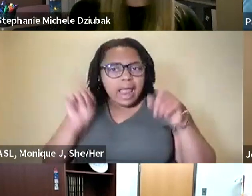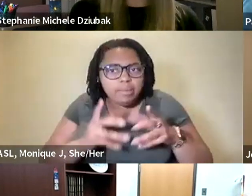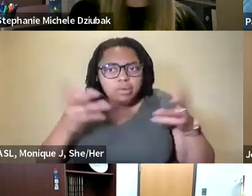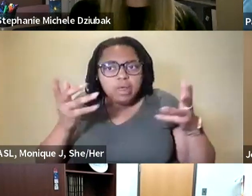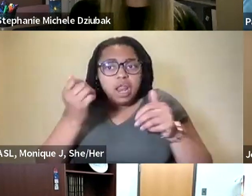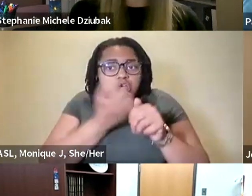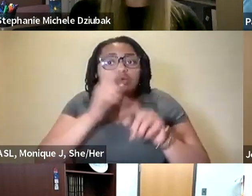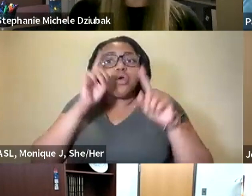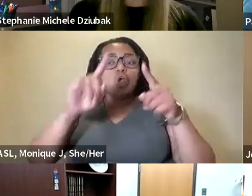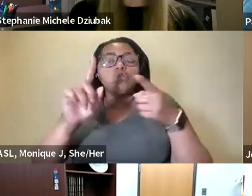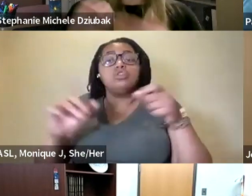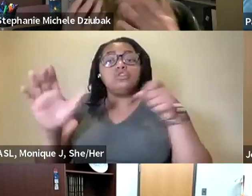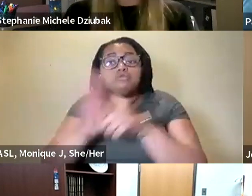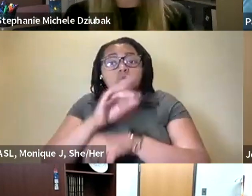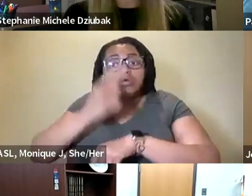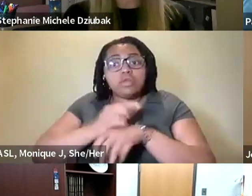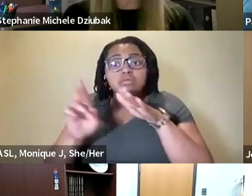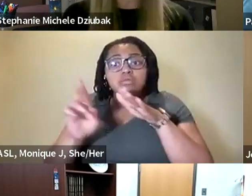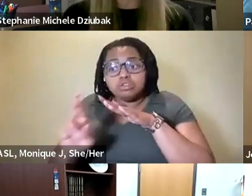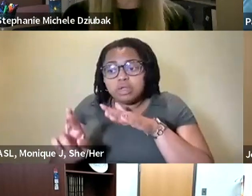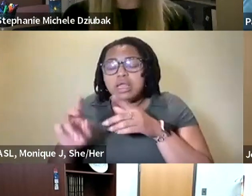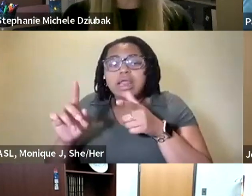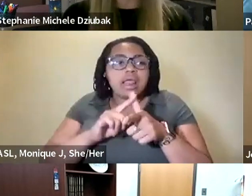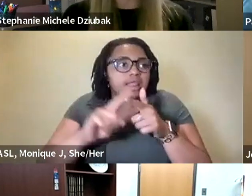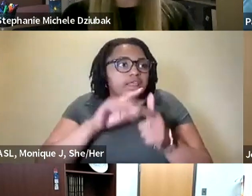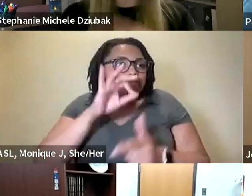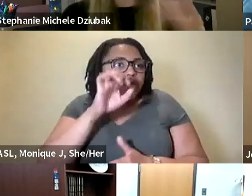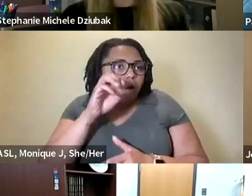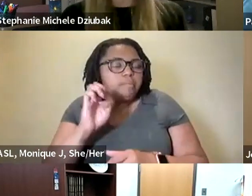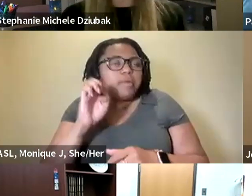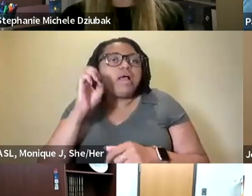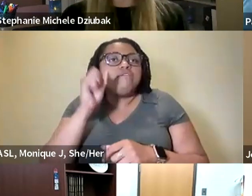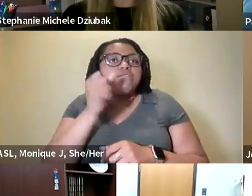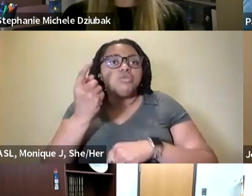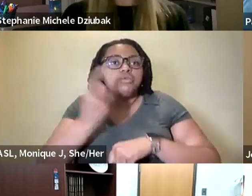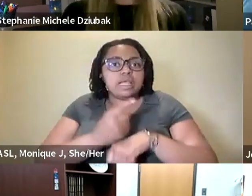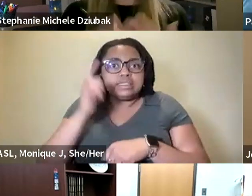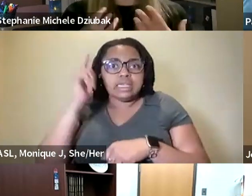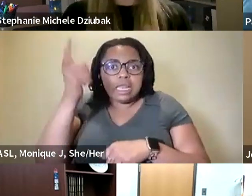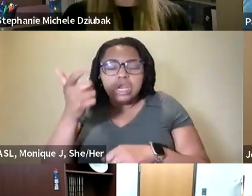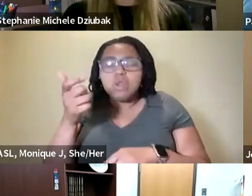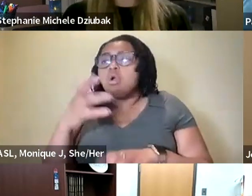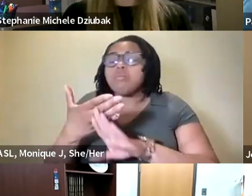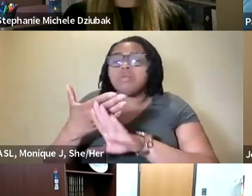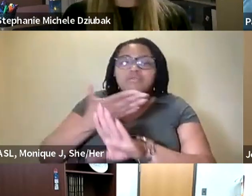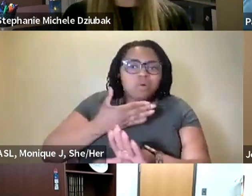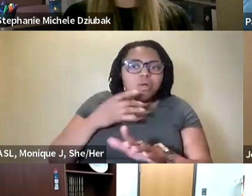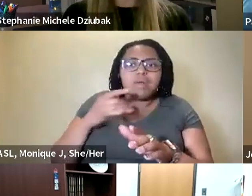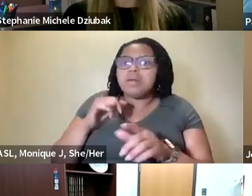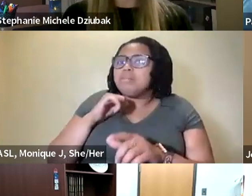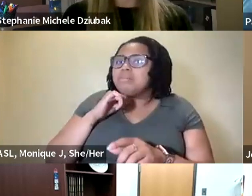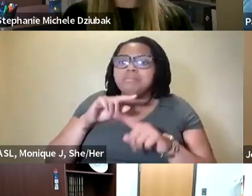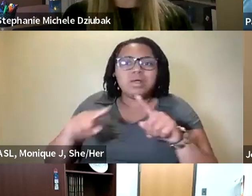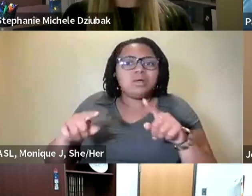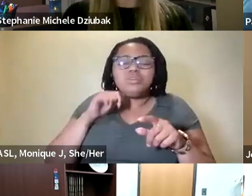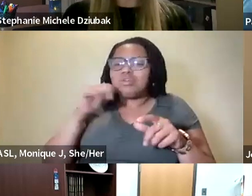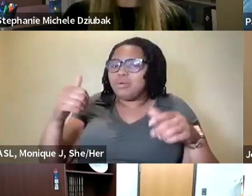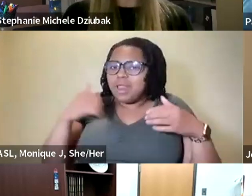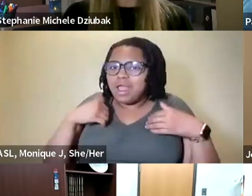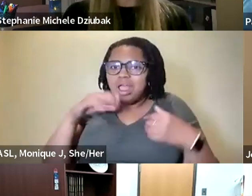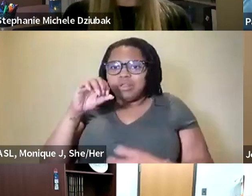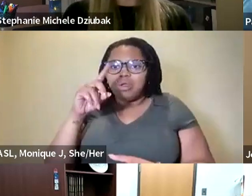full day retreat and then a forum a couple of days later or a couple of days before, and we don't have the Codi members show up for